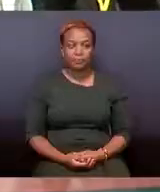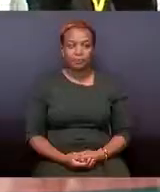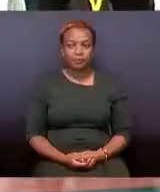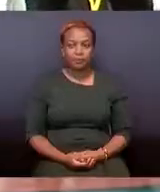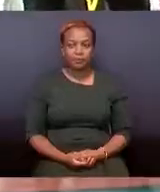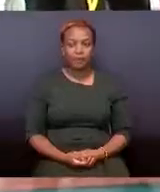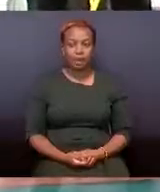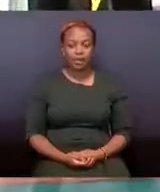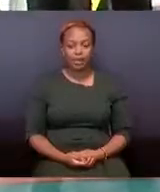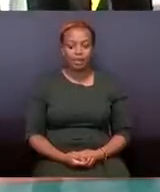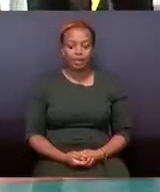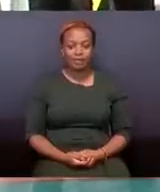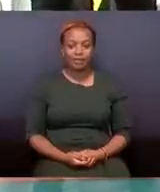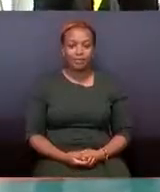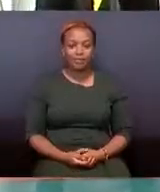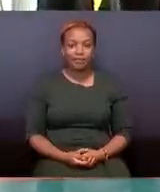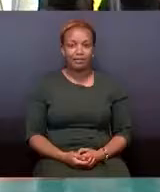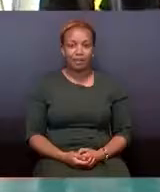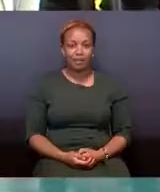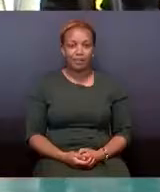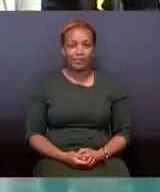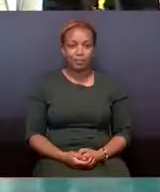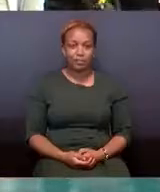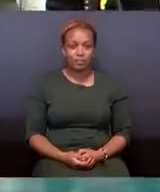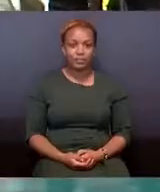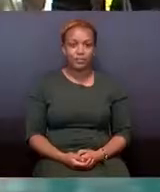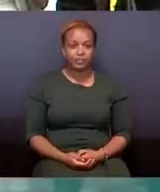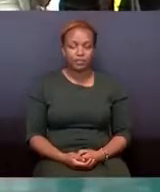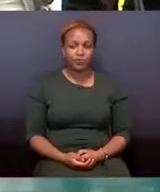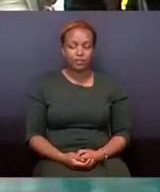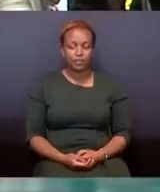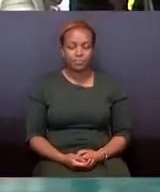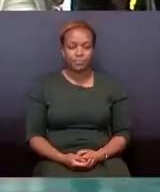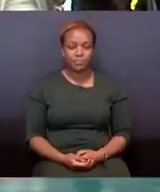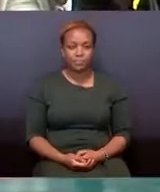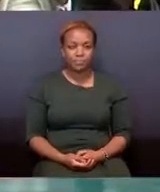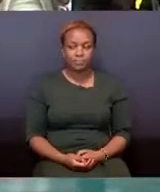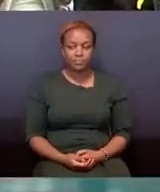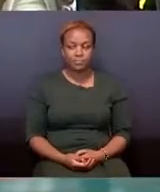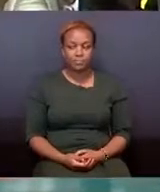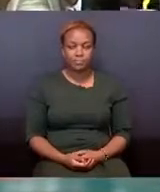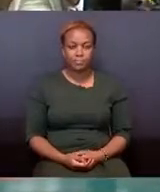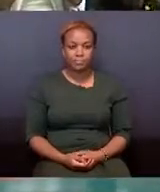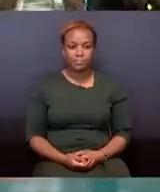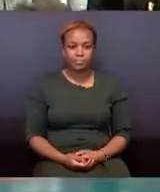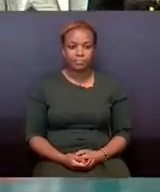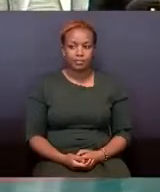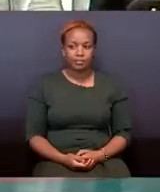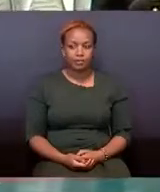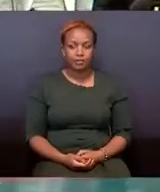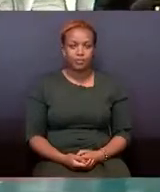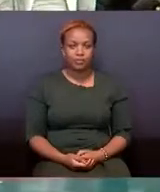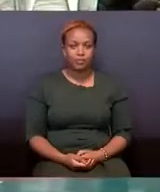this is your own. But you see, when we play football, we always need a